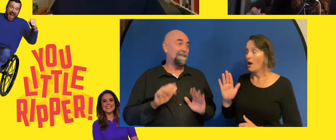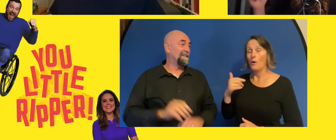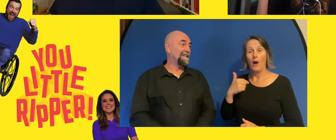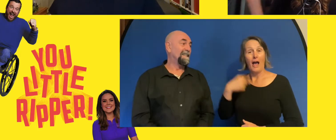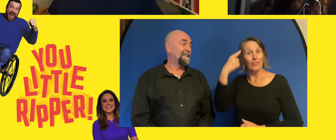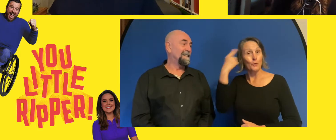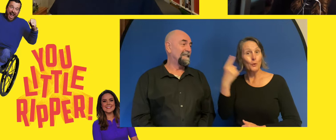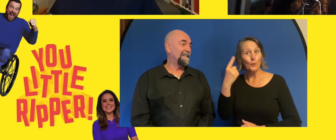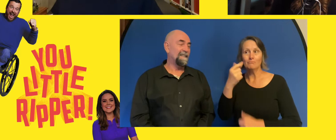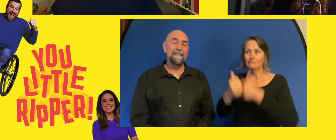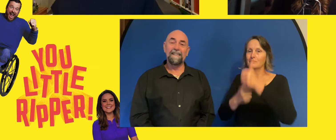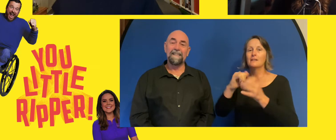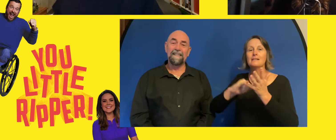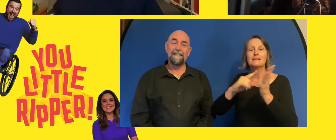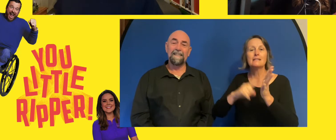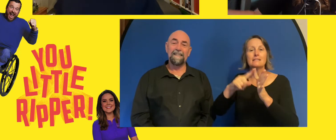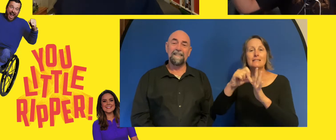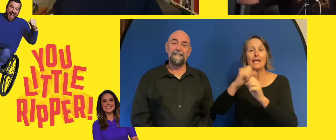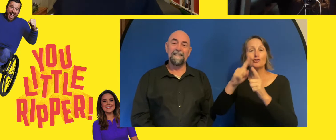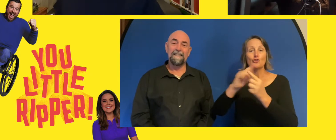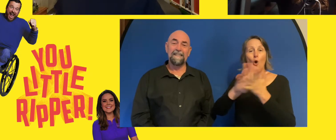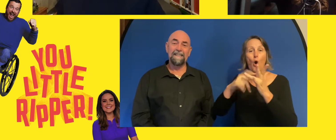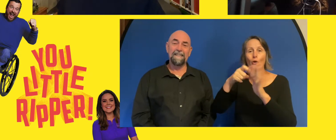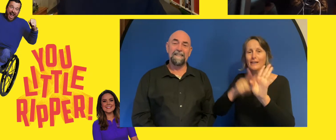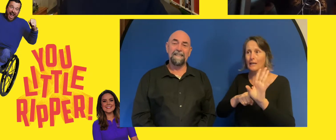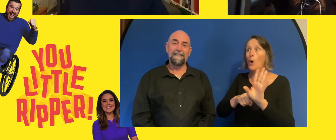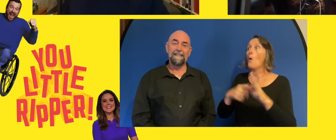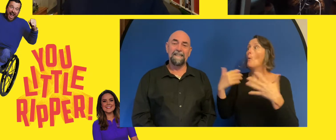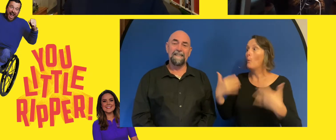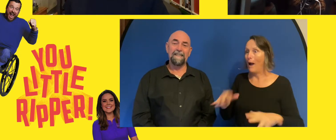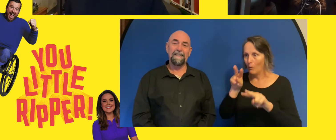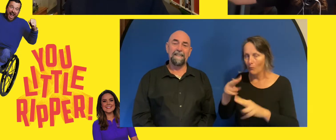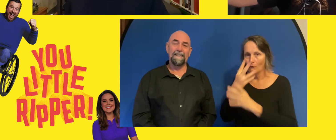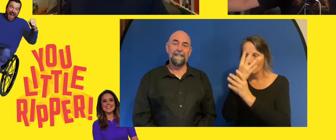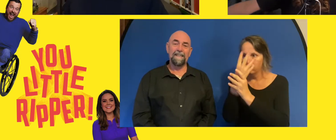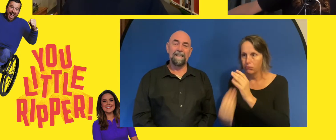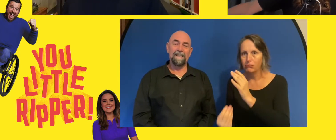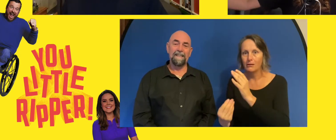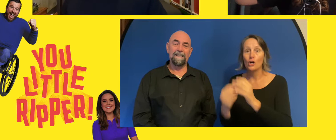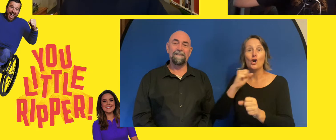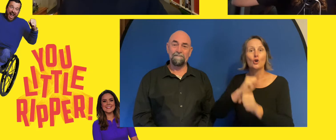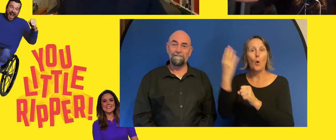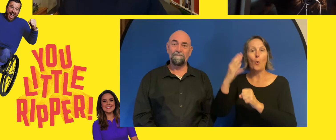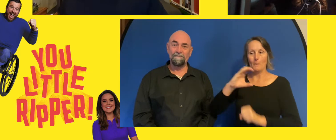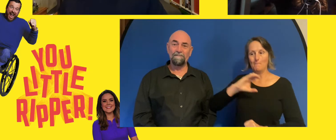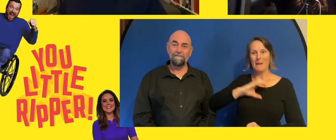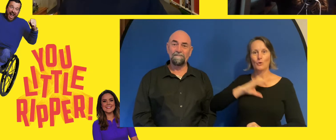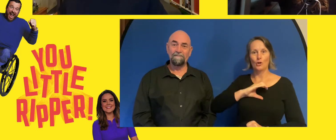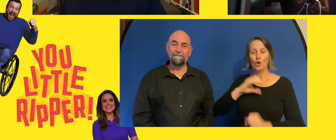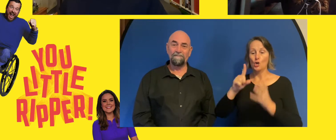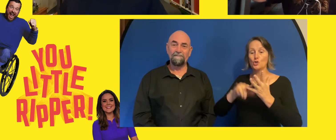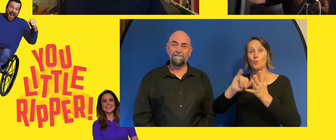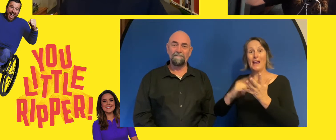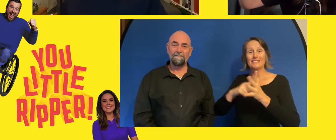to go to the sledge hockey because this was an enthralling matchup. The gold medal match, Team USA